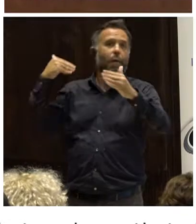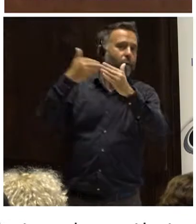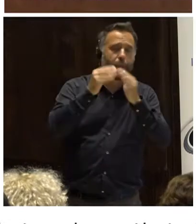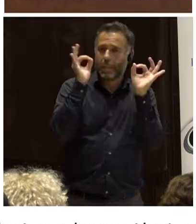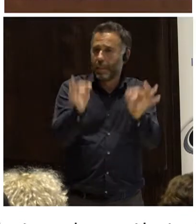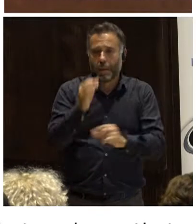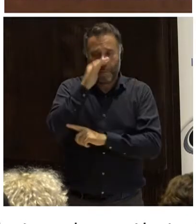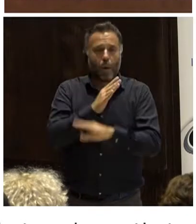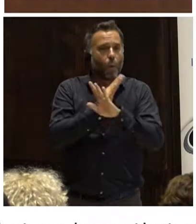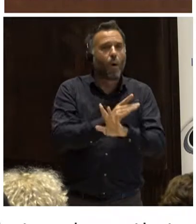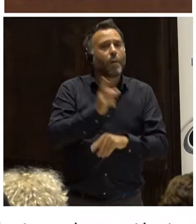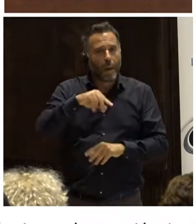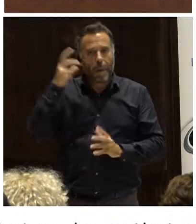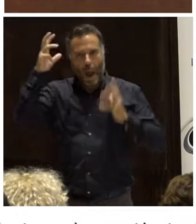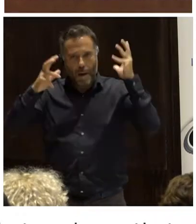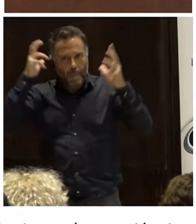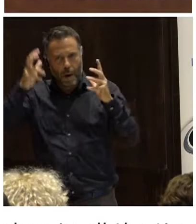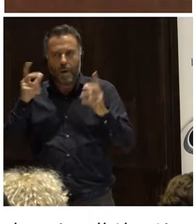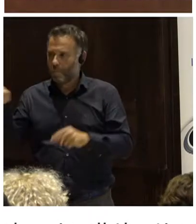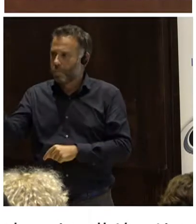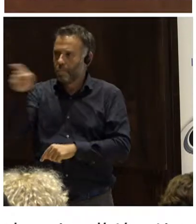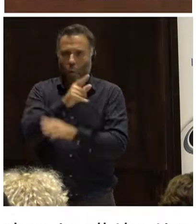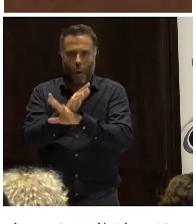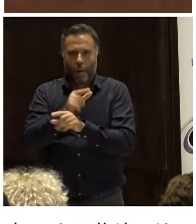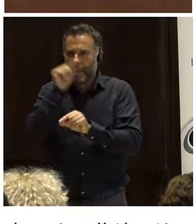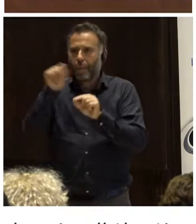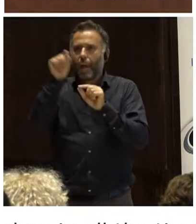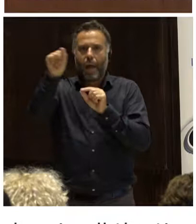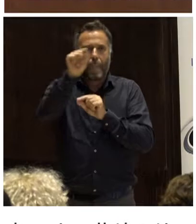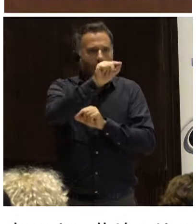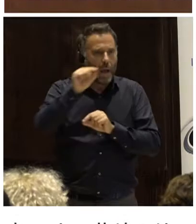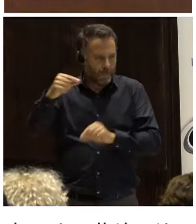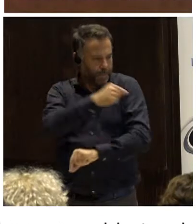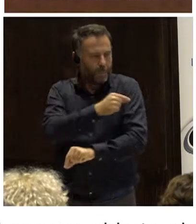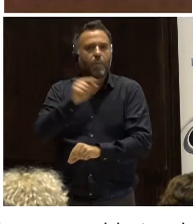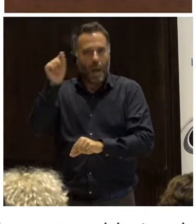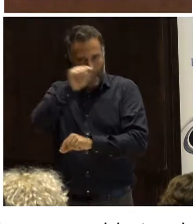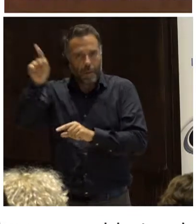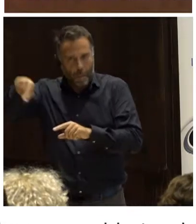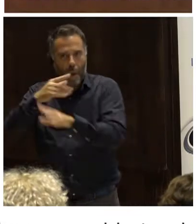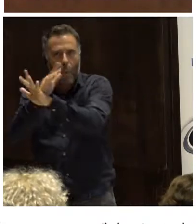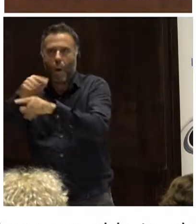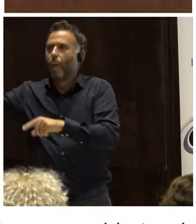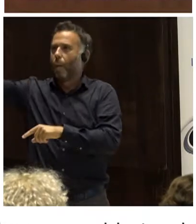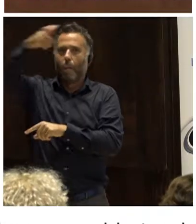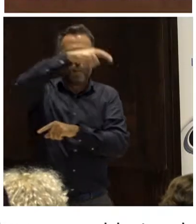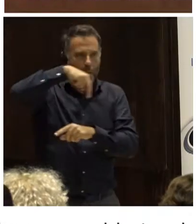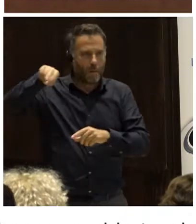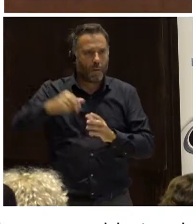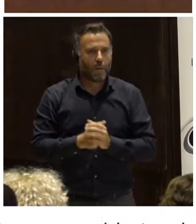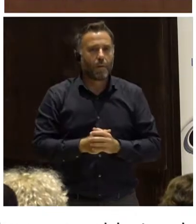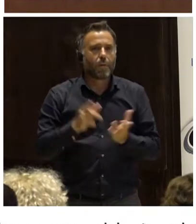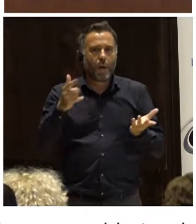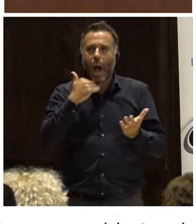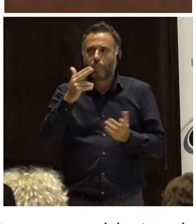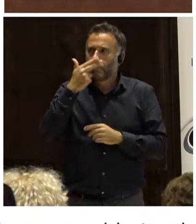also bees are able to play. So there is something very mysterious and something very interesting in this activity,